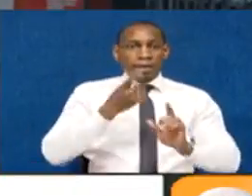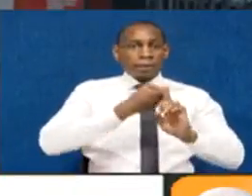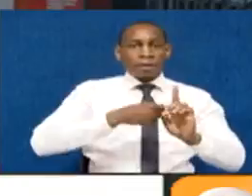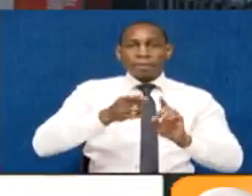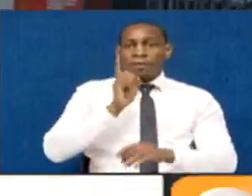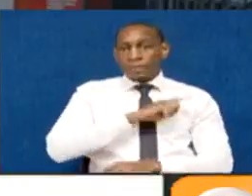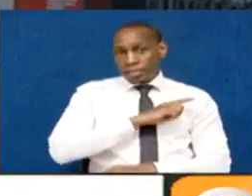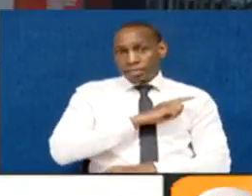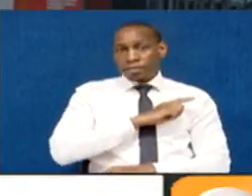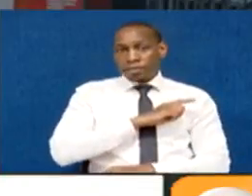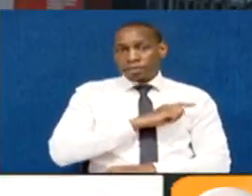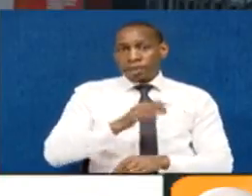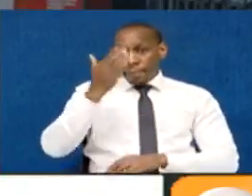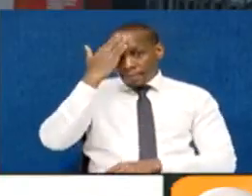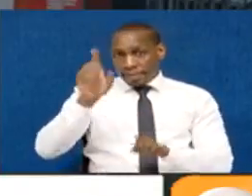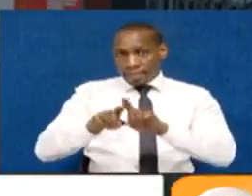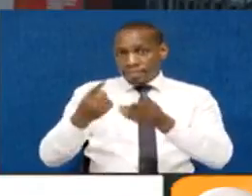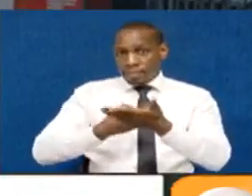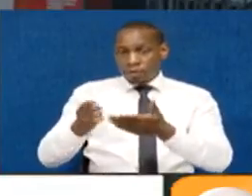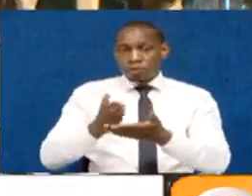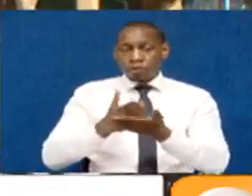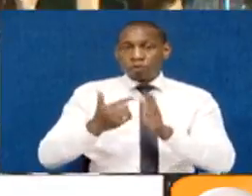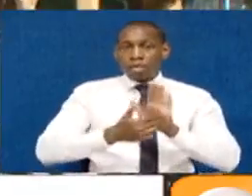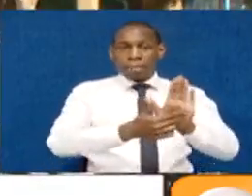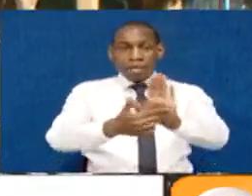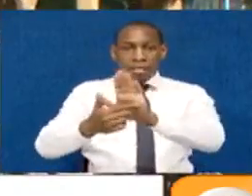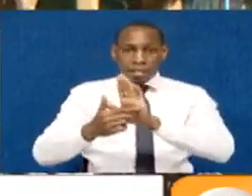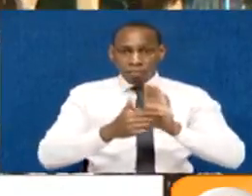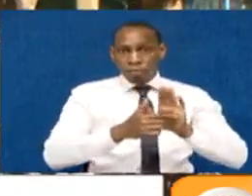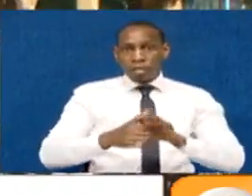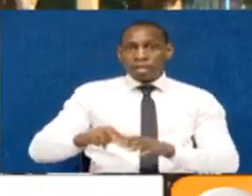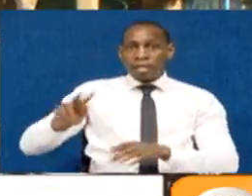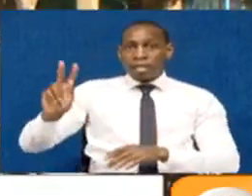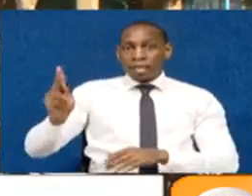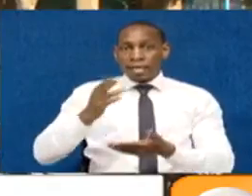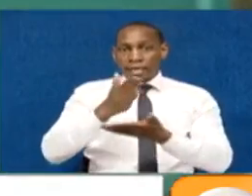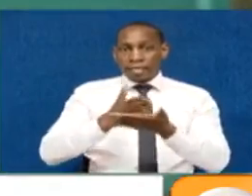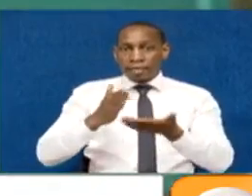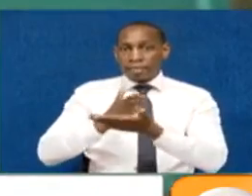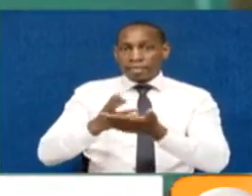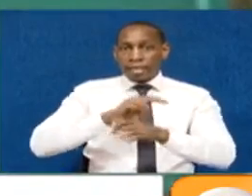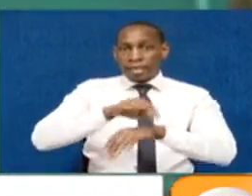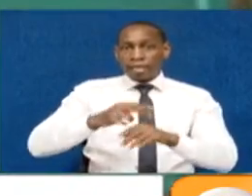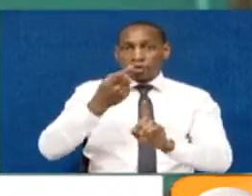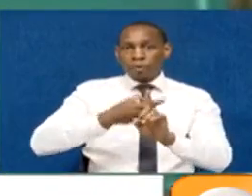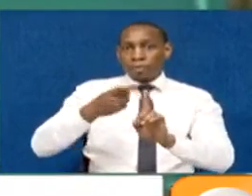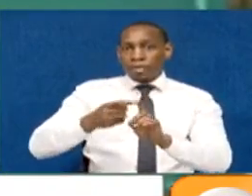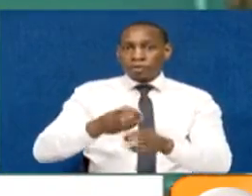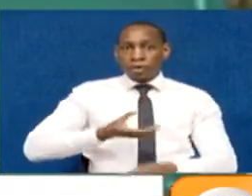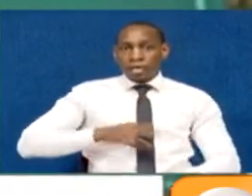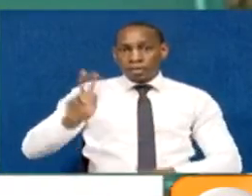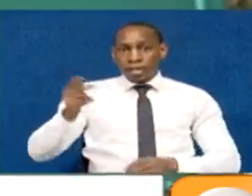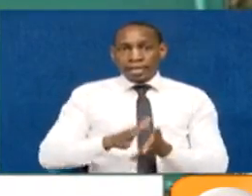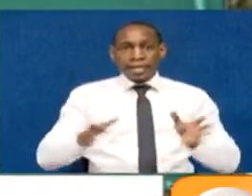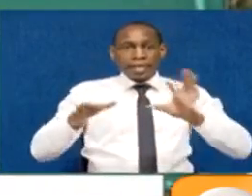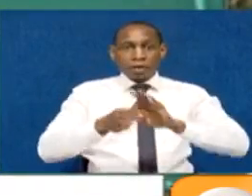French fries on Monday this week has brought into focus the country's potato subsector. The National Potato Council of Kenya,